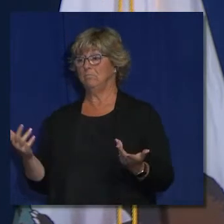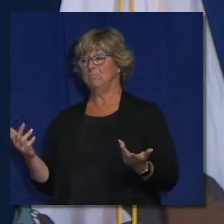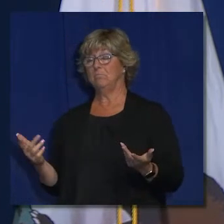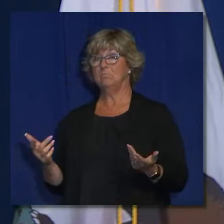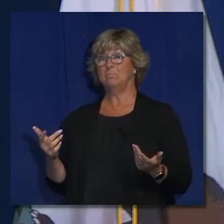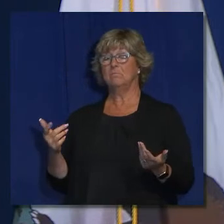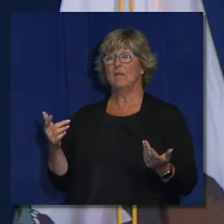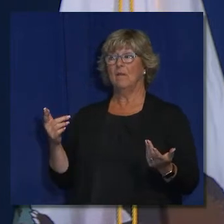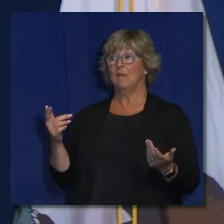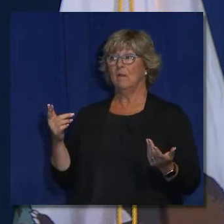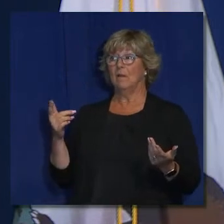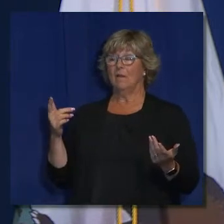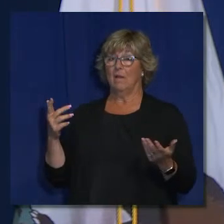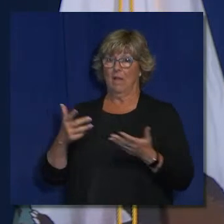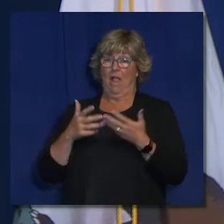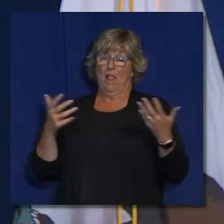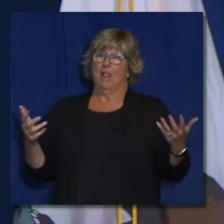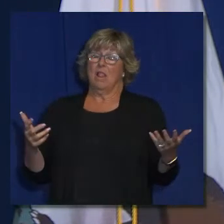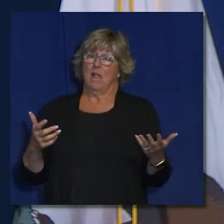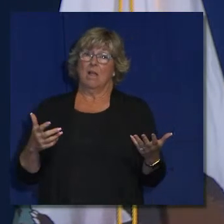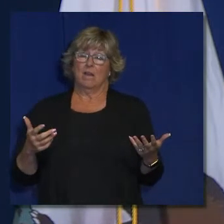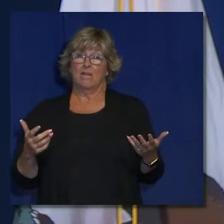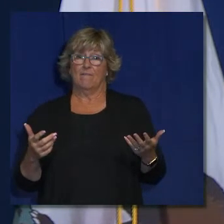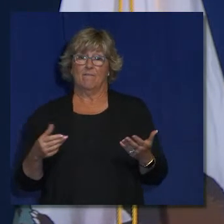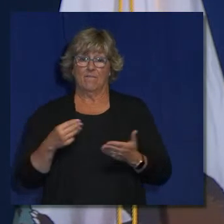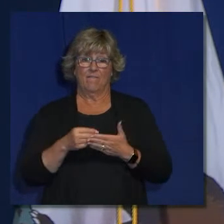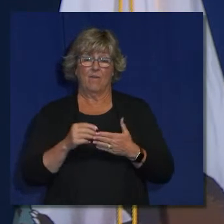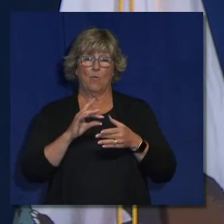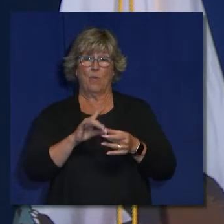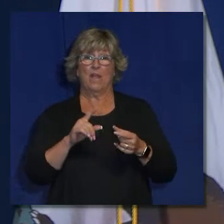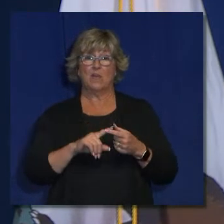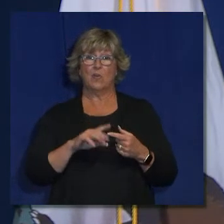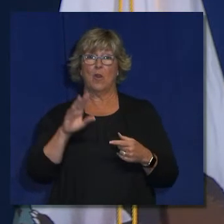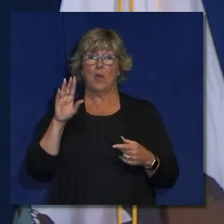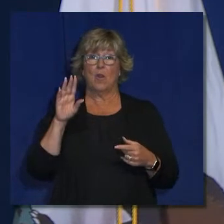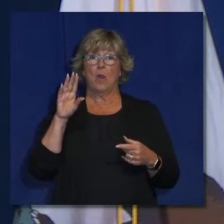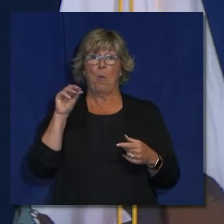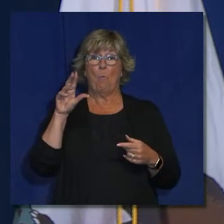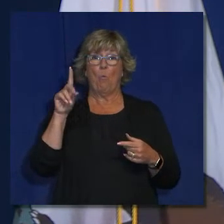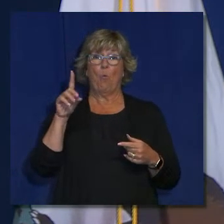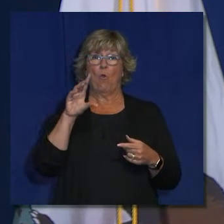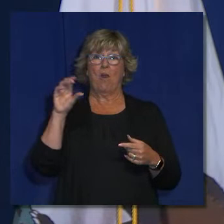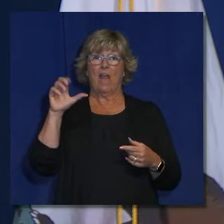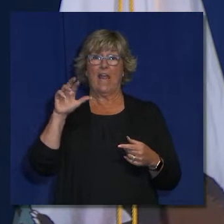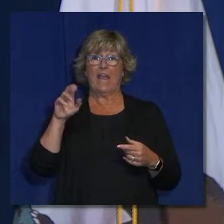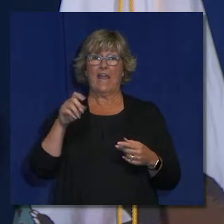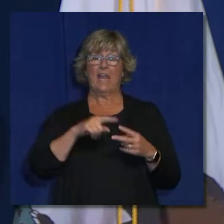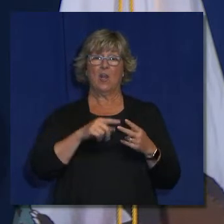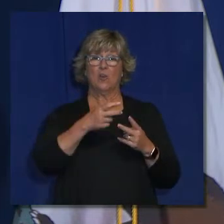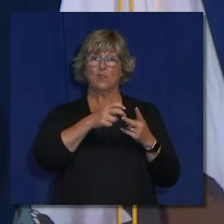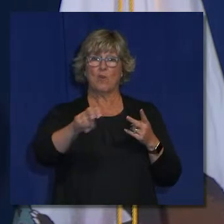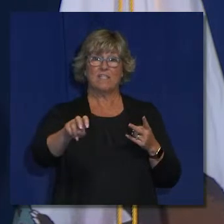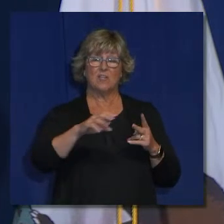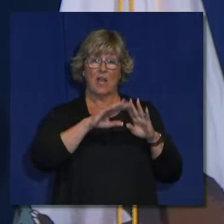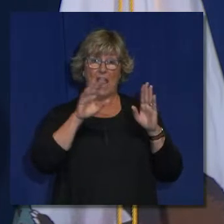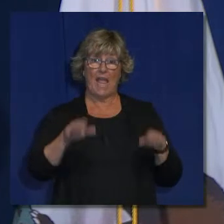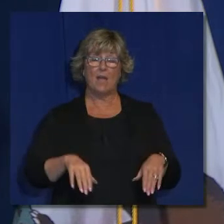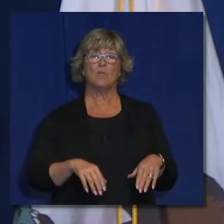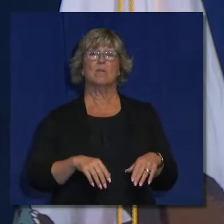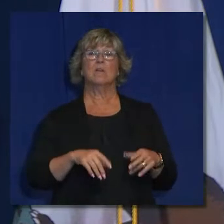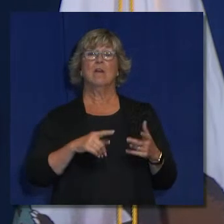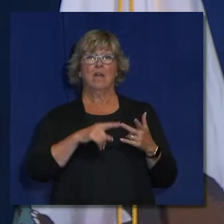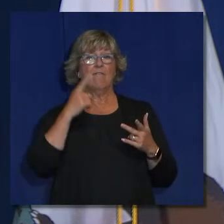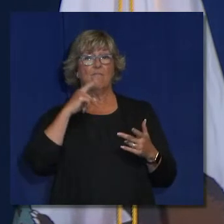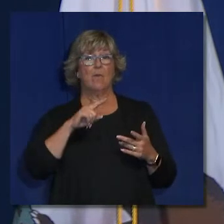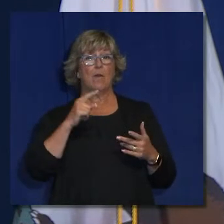investments in housing. Unprecedented, specific to board and care, to transitional housing, housing specifically set aside for